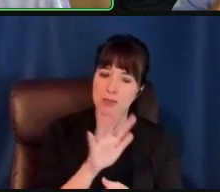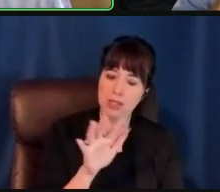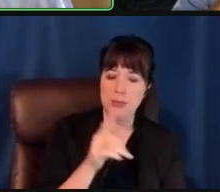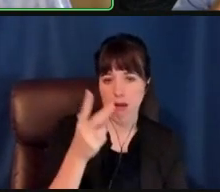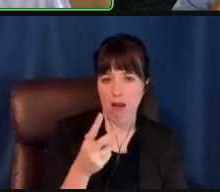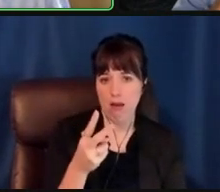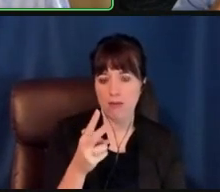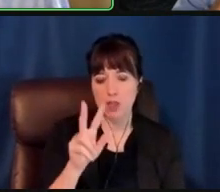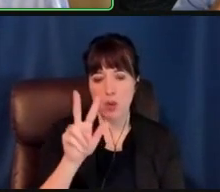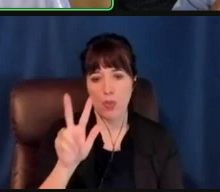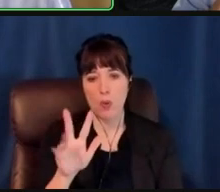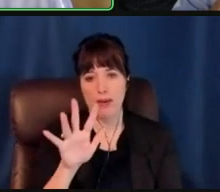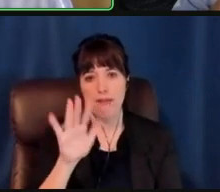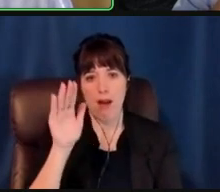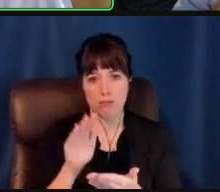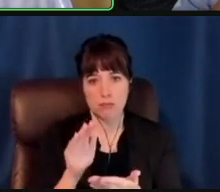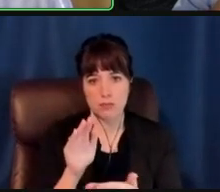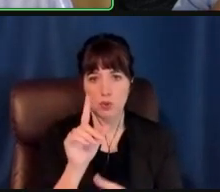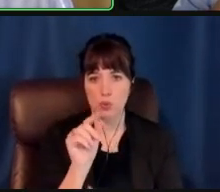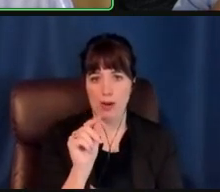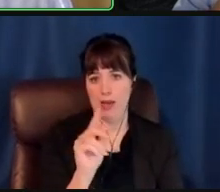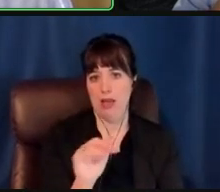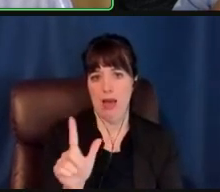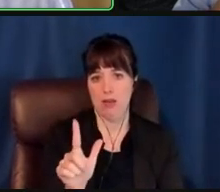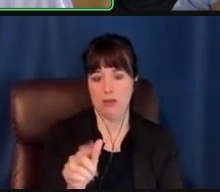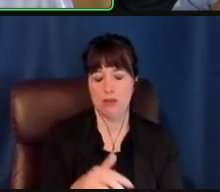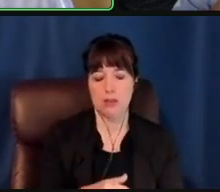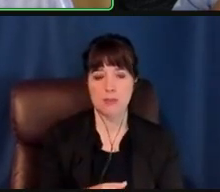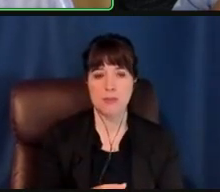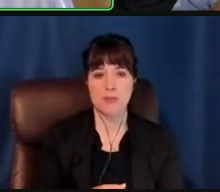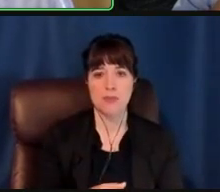35 down to 20 gallons.